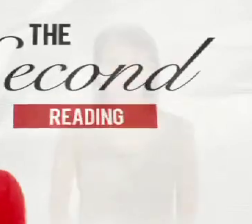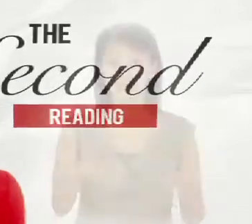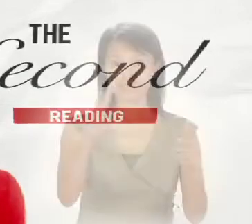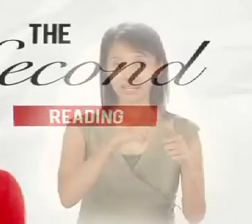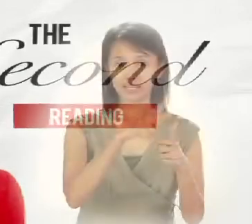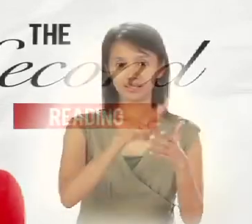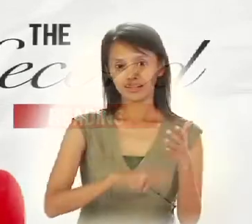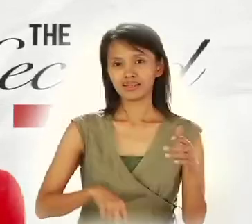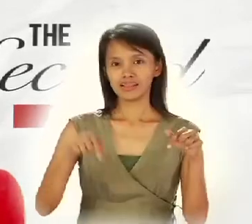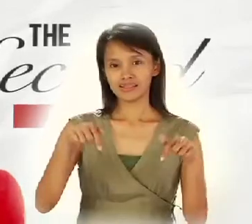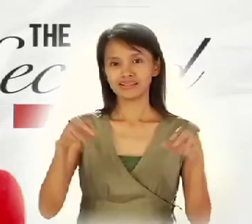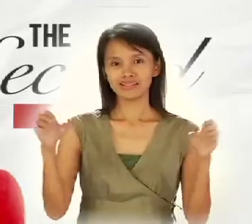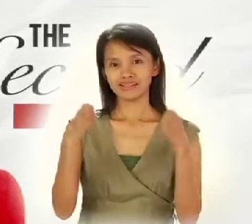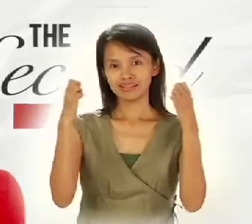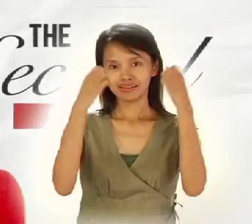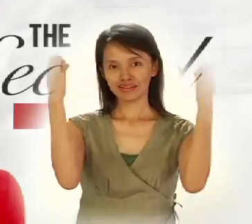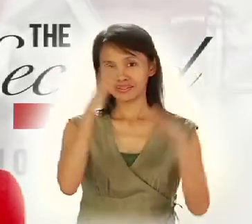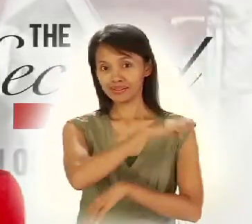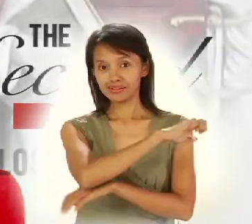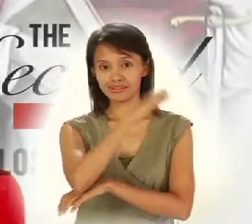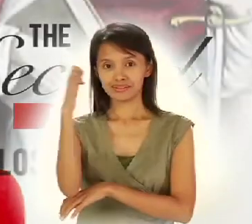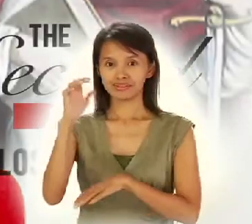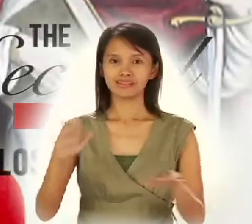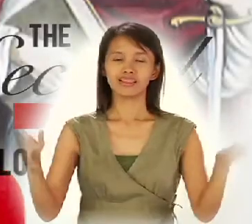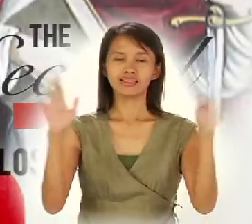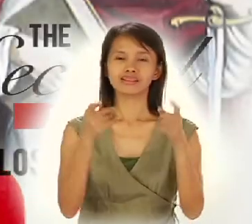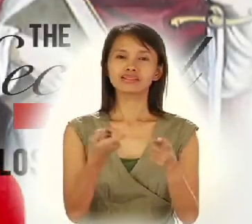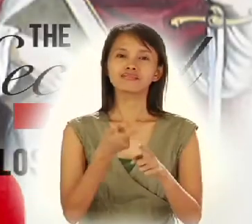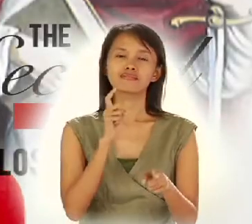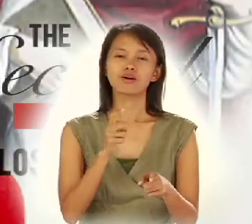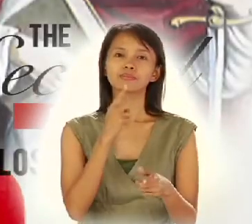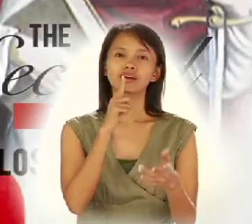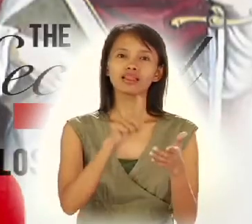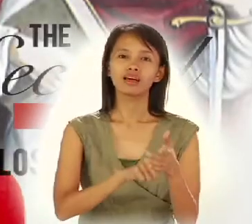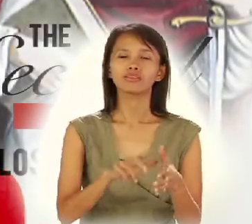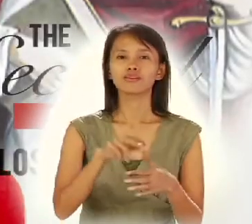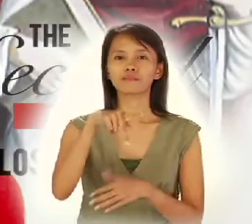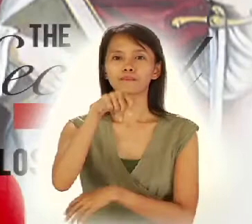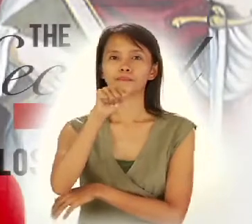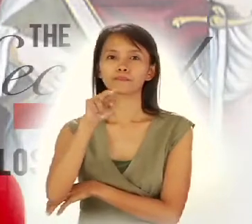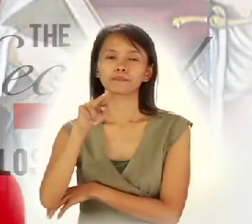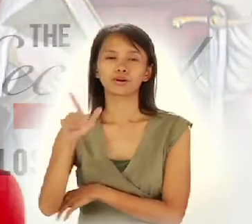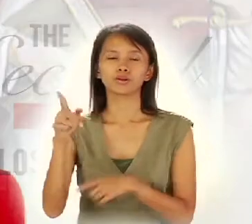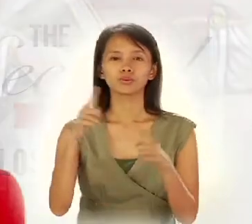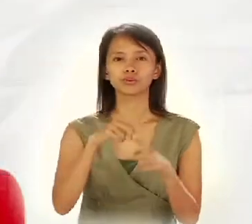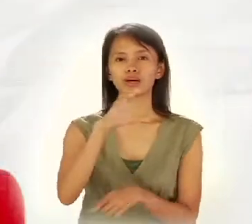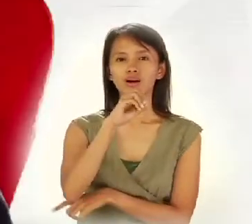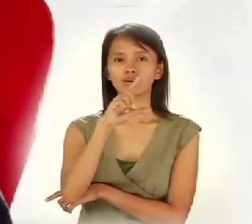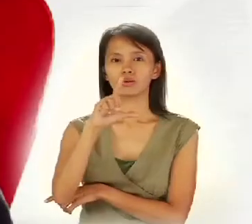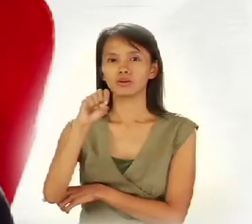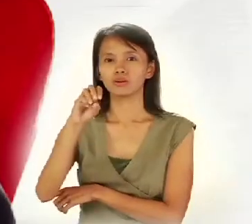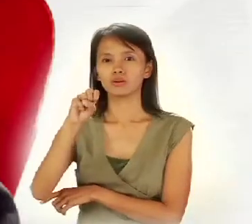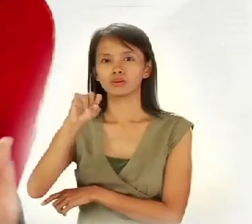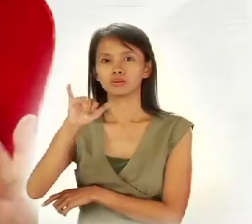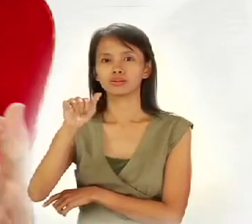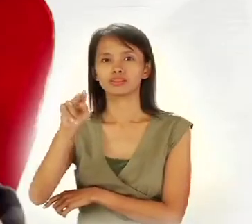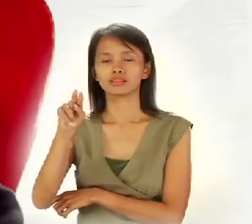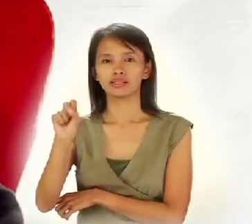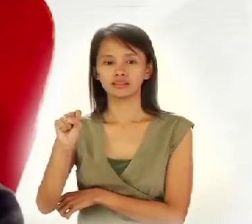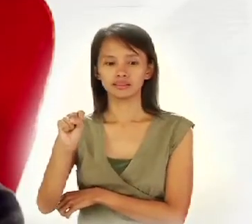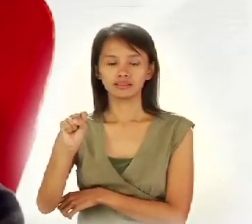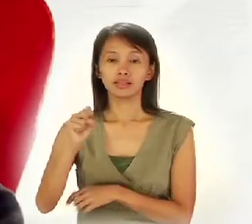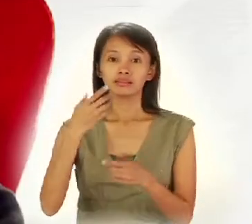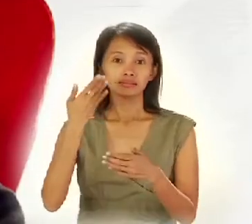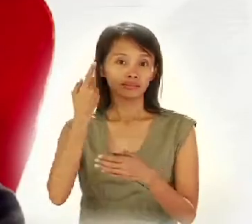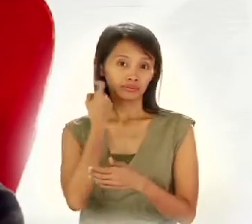Our second reading on this Easter Sunday comes from the letter of Paul to the Colossians. In the first reading, we